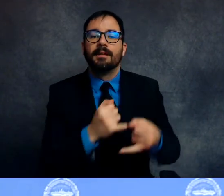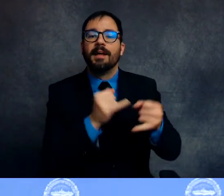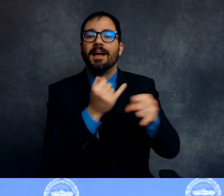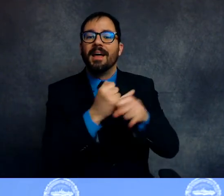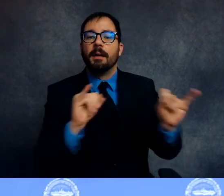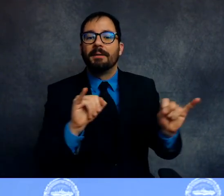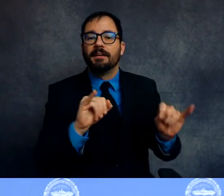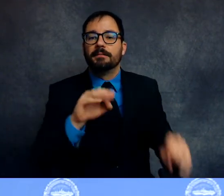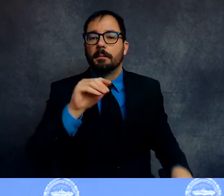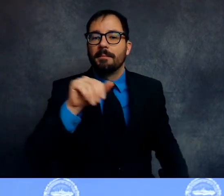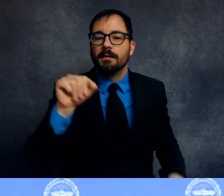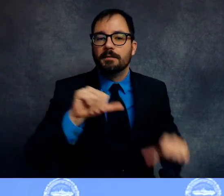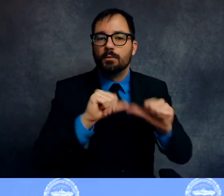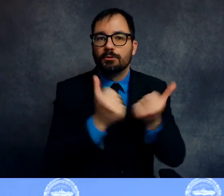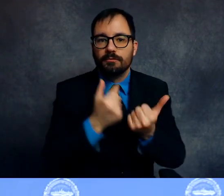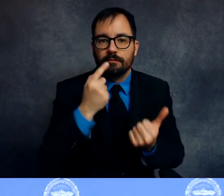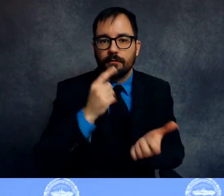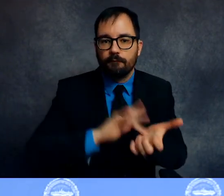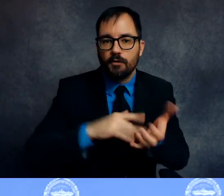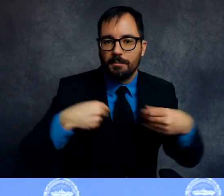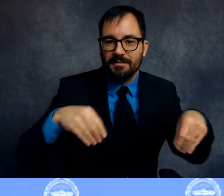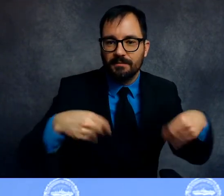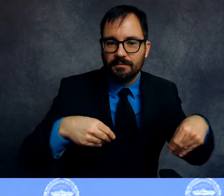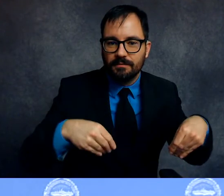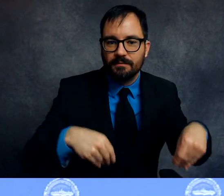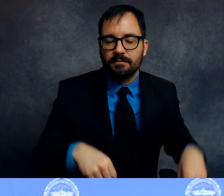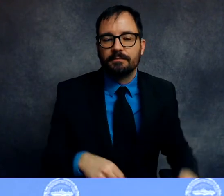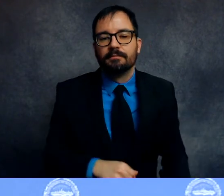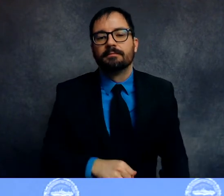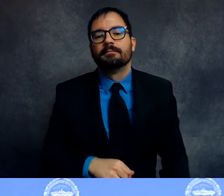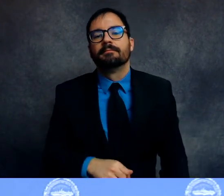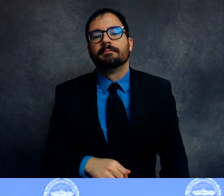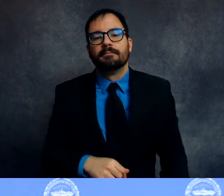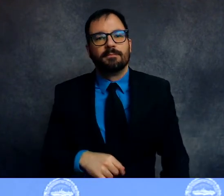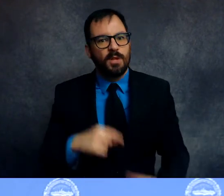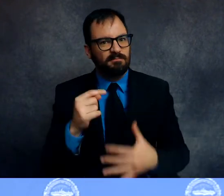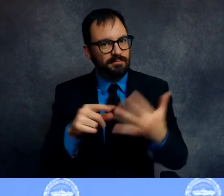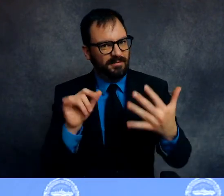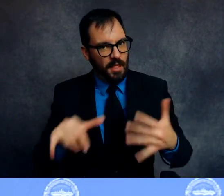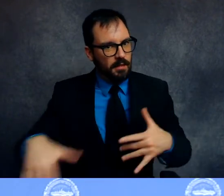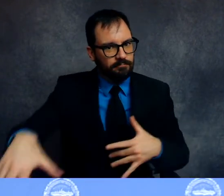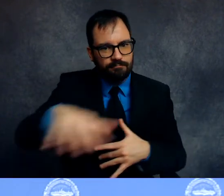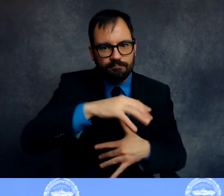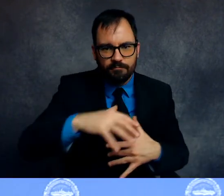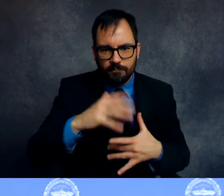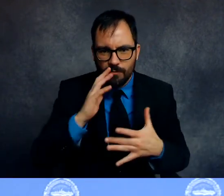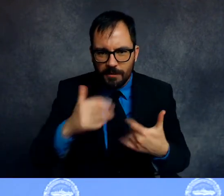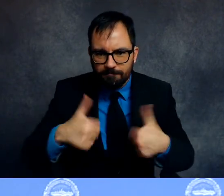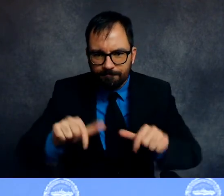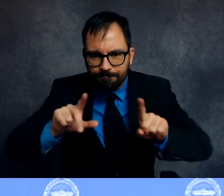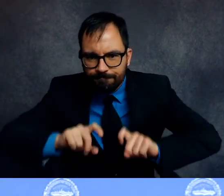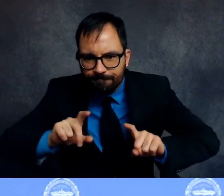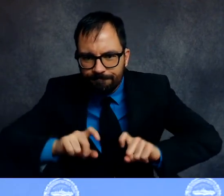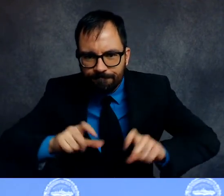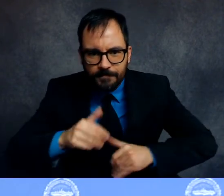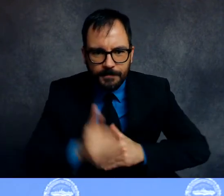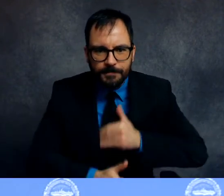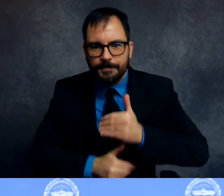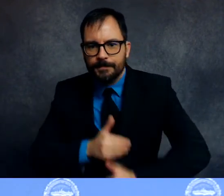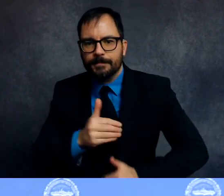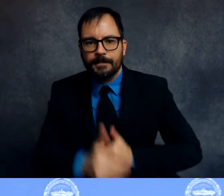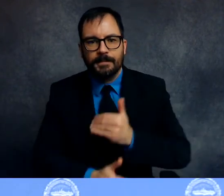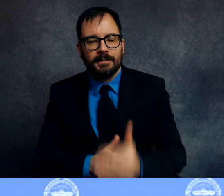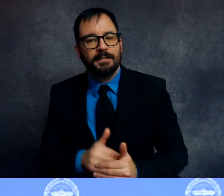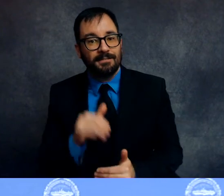were able to do that this weekend in partnership with BHA and the Independent Mass Association of Pharmacies, but EMS will do that this Friday as